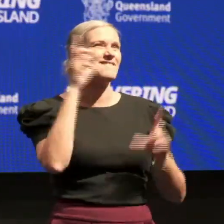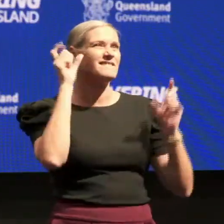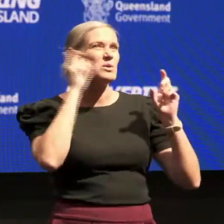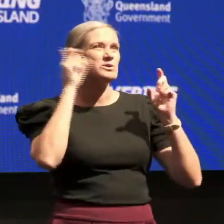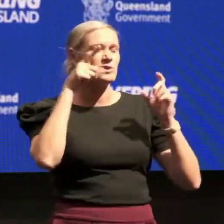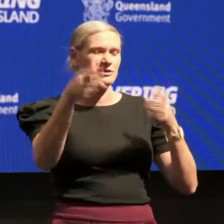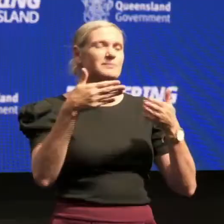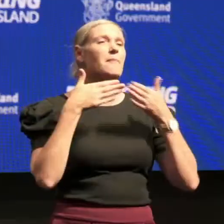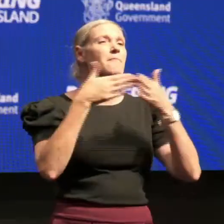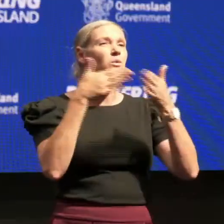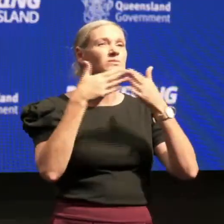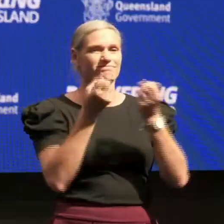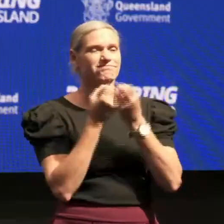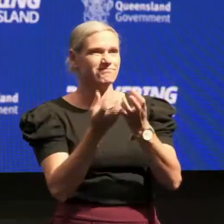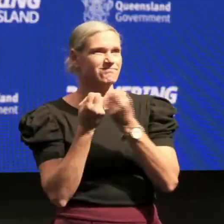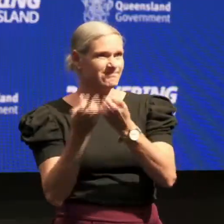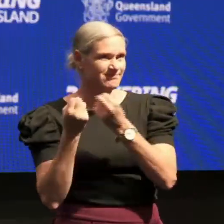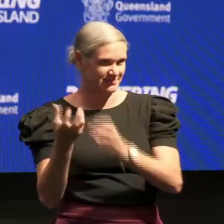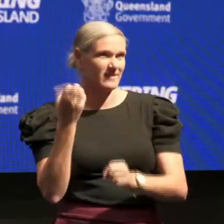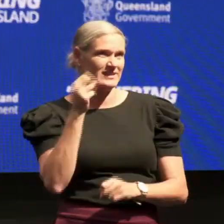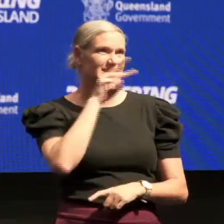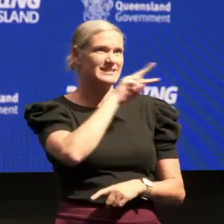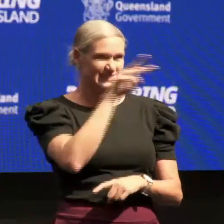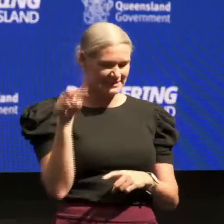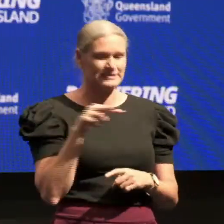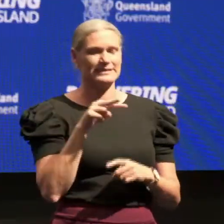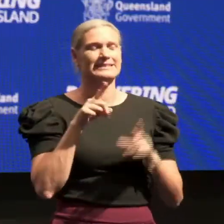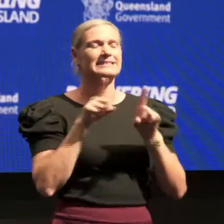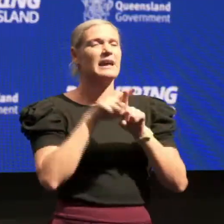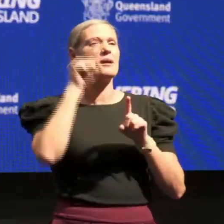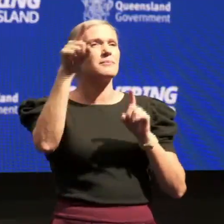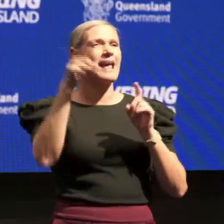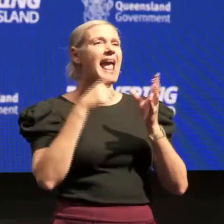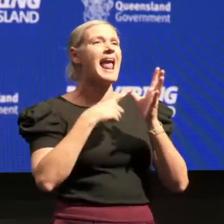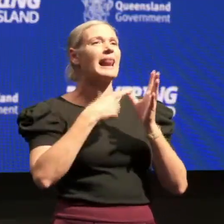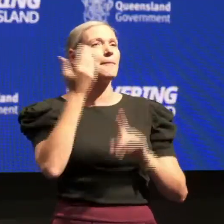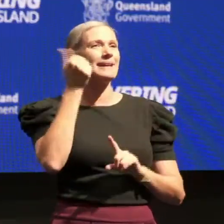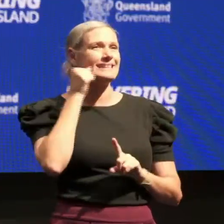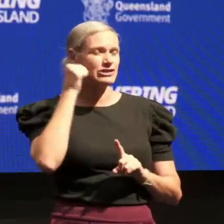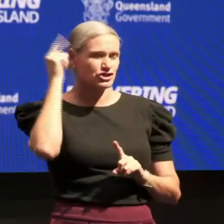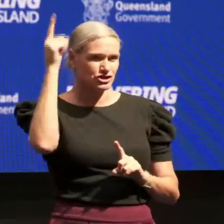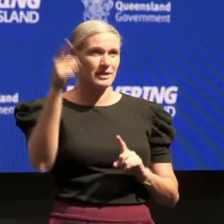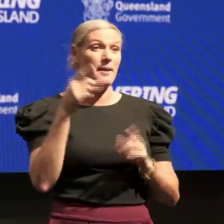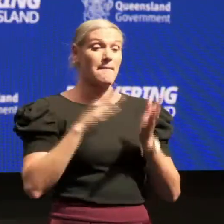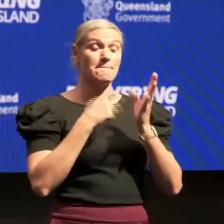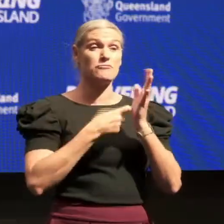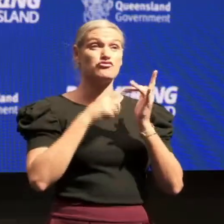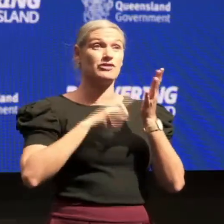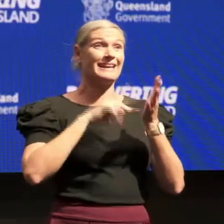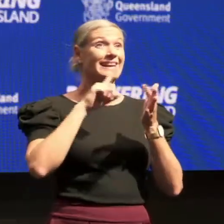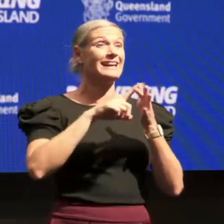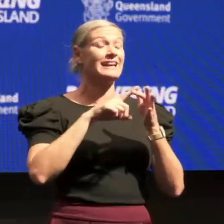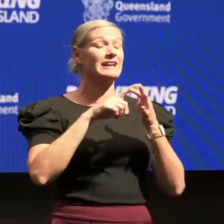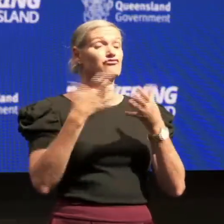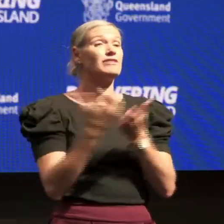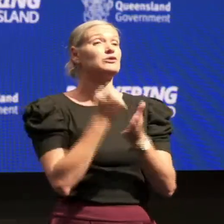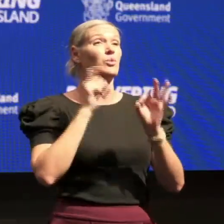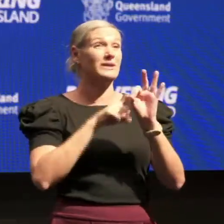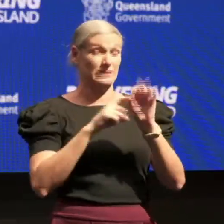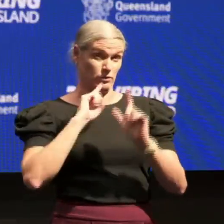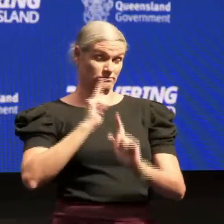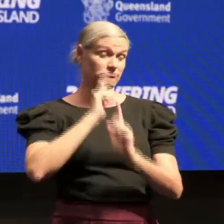vessels that have been damaged and onto shore, including places like Airlie Beach. Marine Rescue Queensland will be on the ground